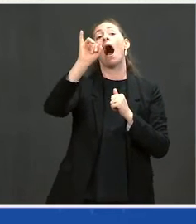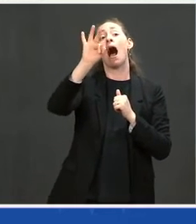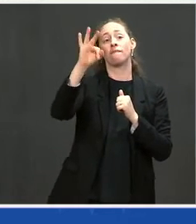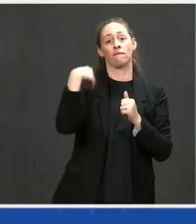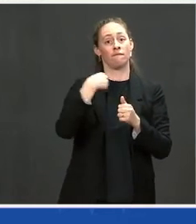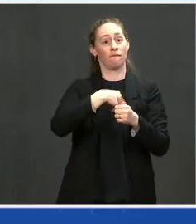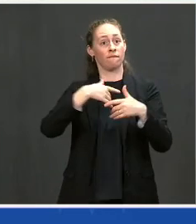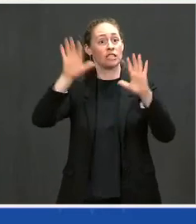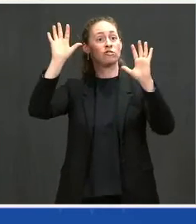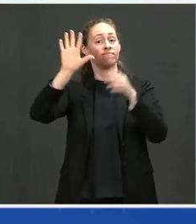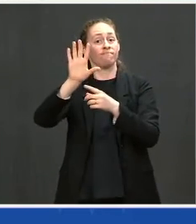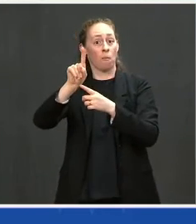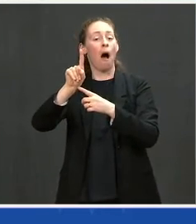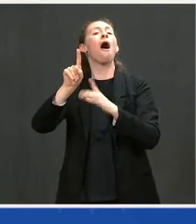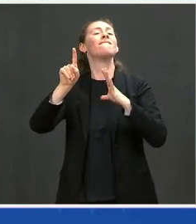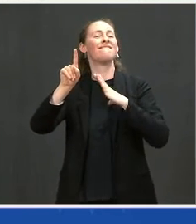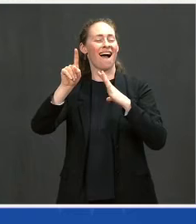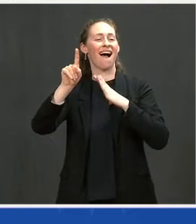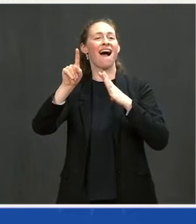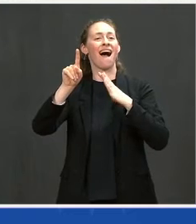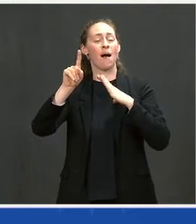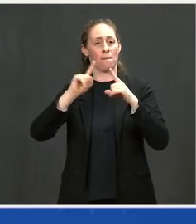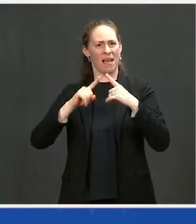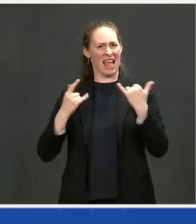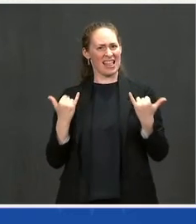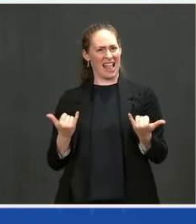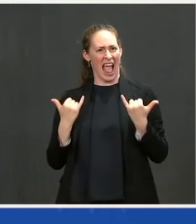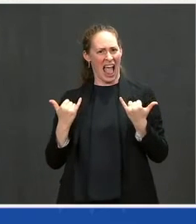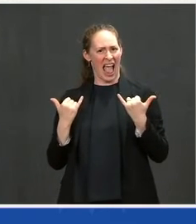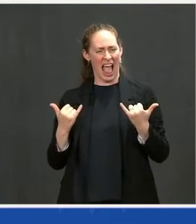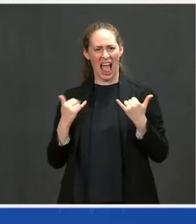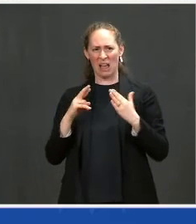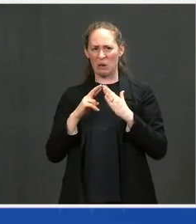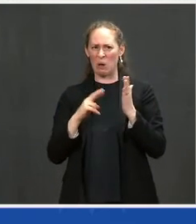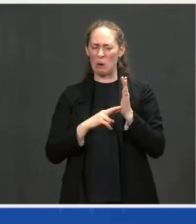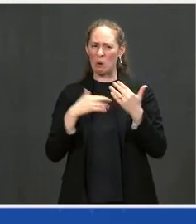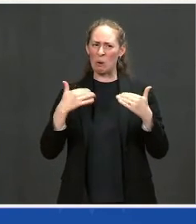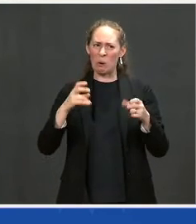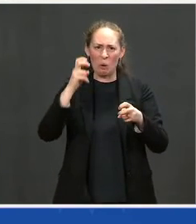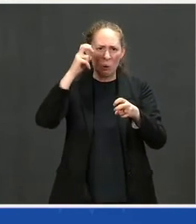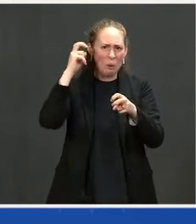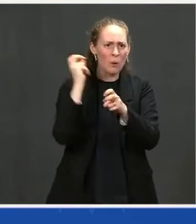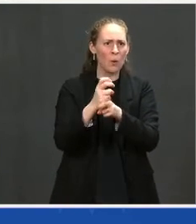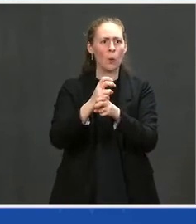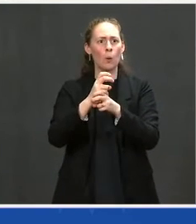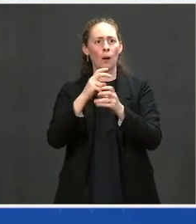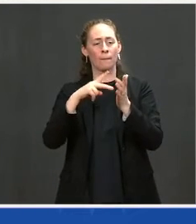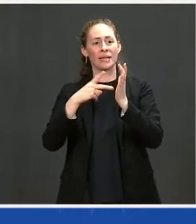rule, it's going to be hard to get a parliamentary ruling that allows